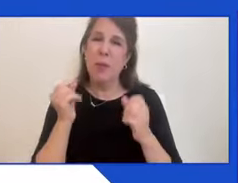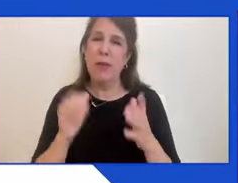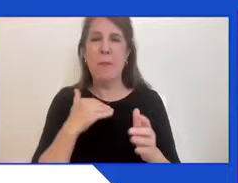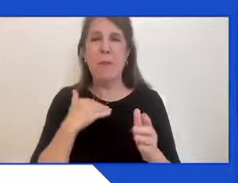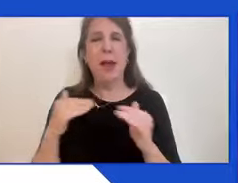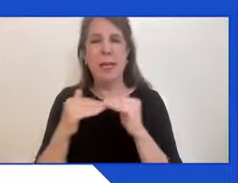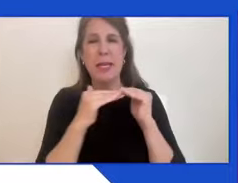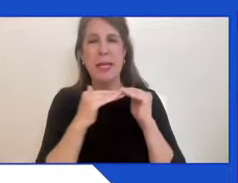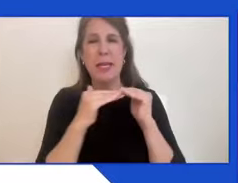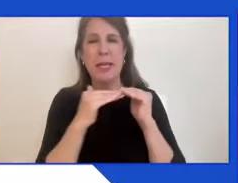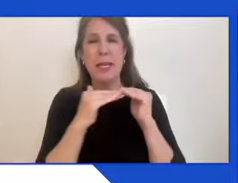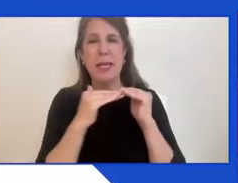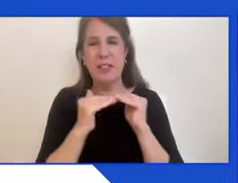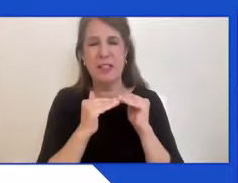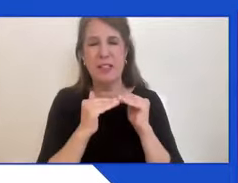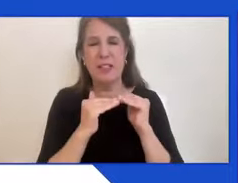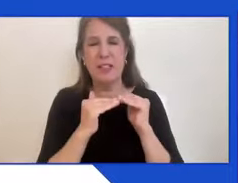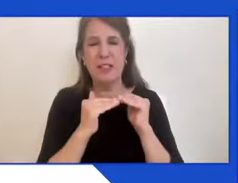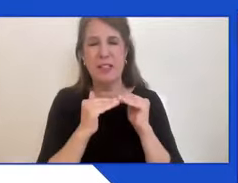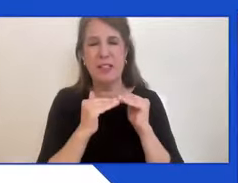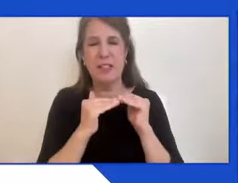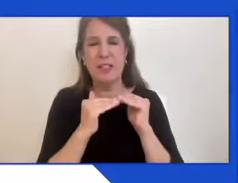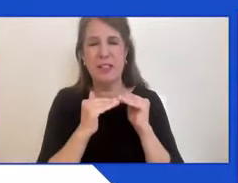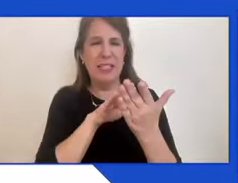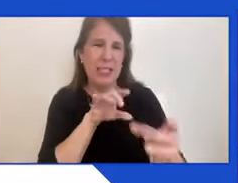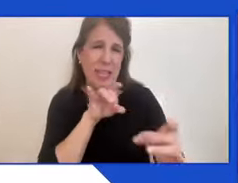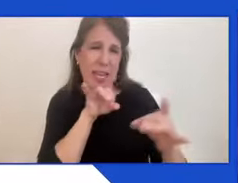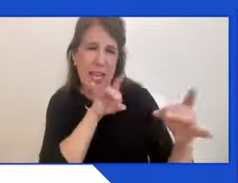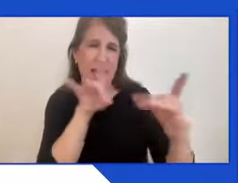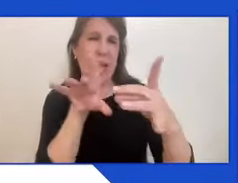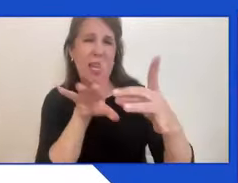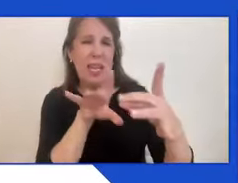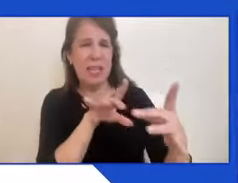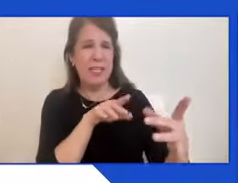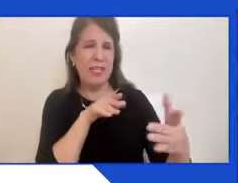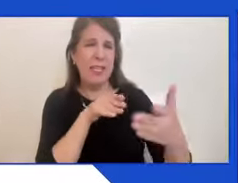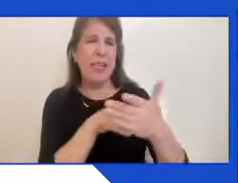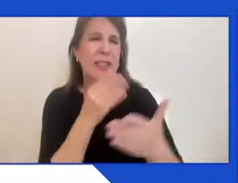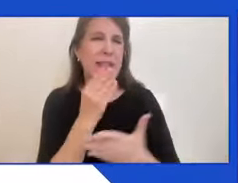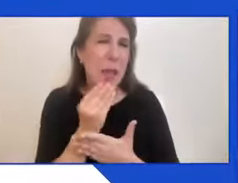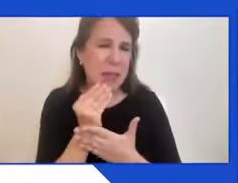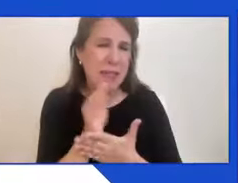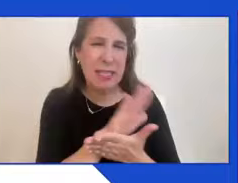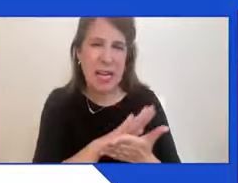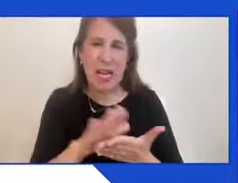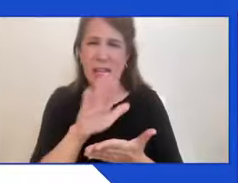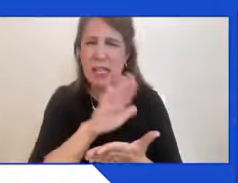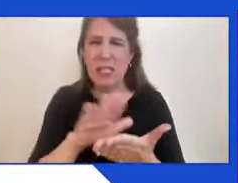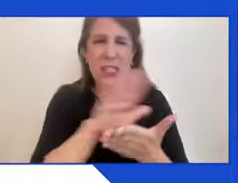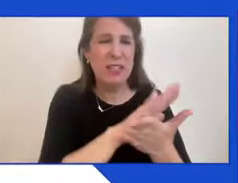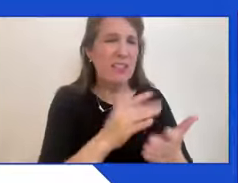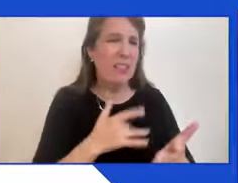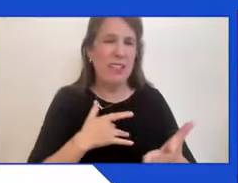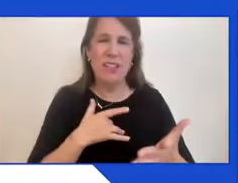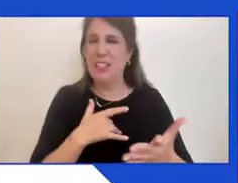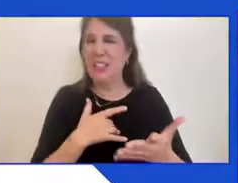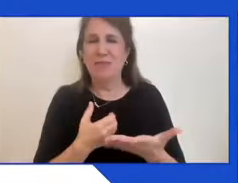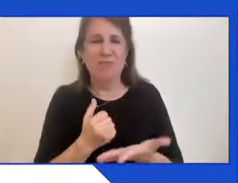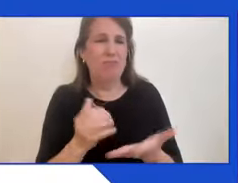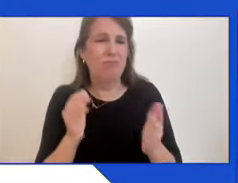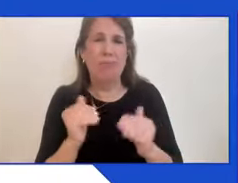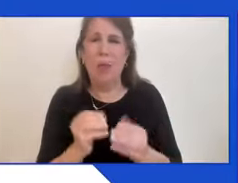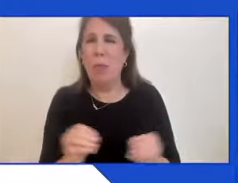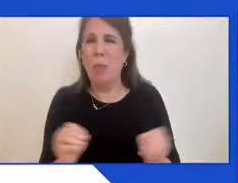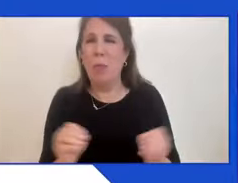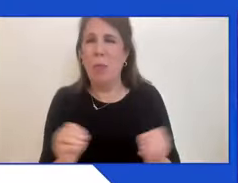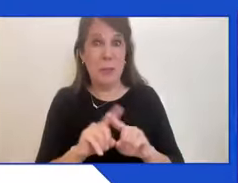faced with so much hatred and anti-Semitism on campus, are feeling helpless and hopeless. But to them I